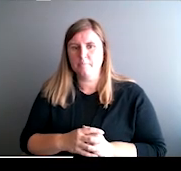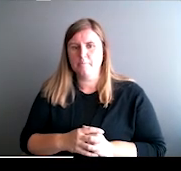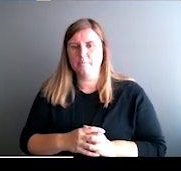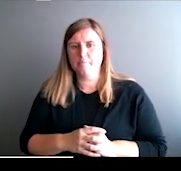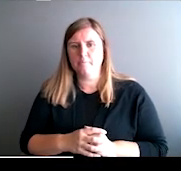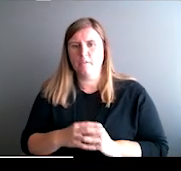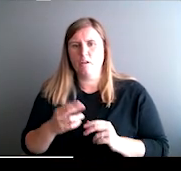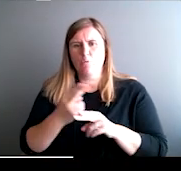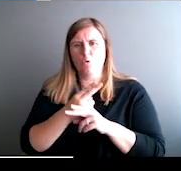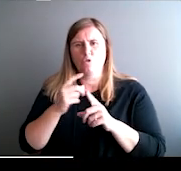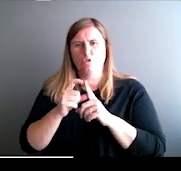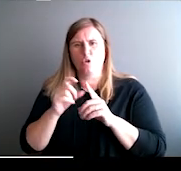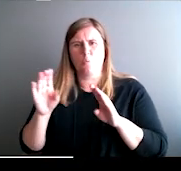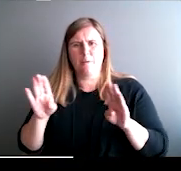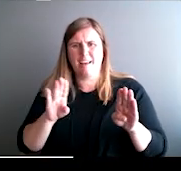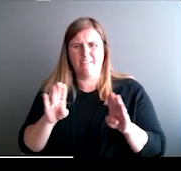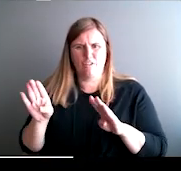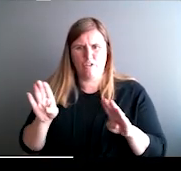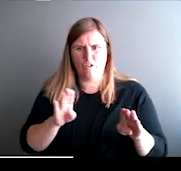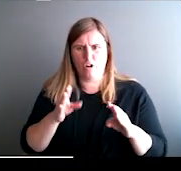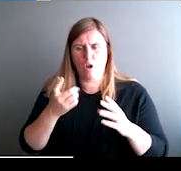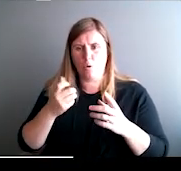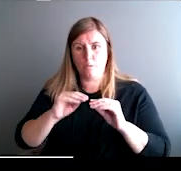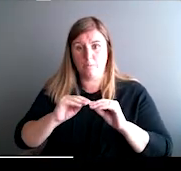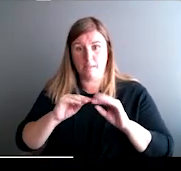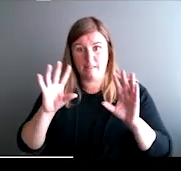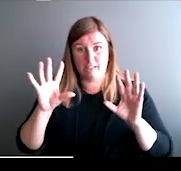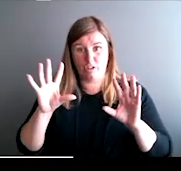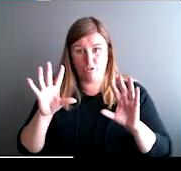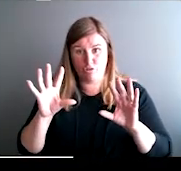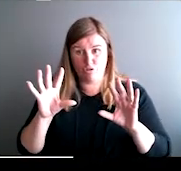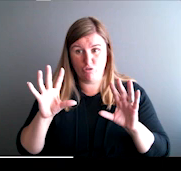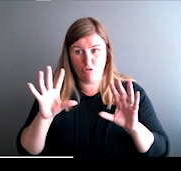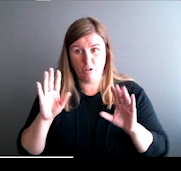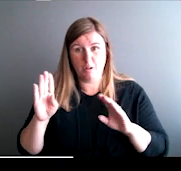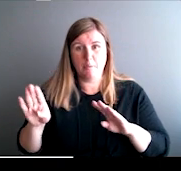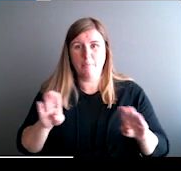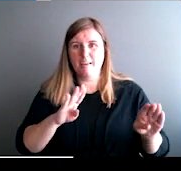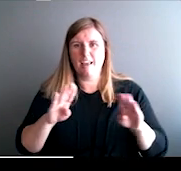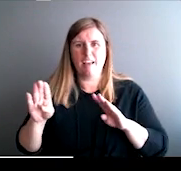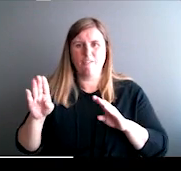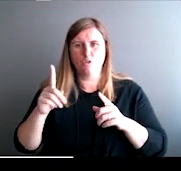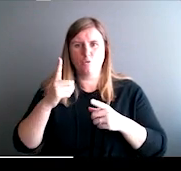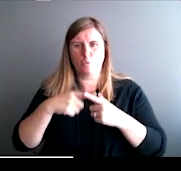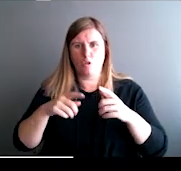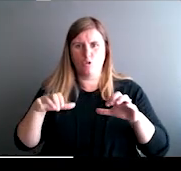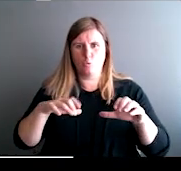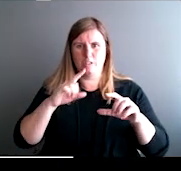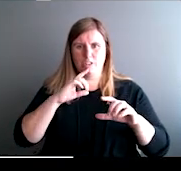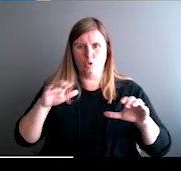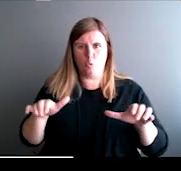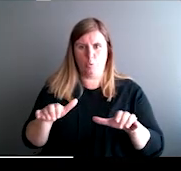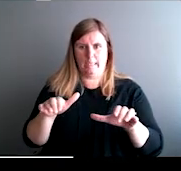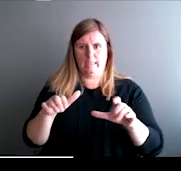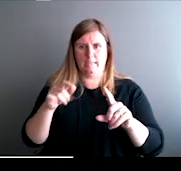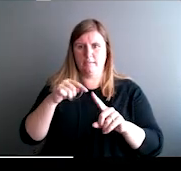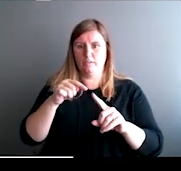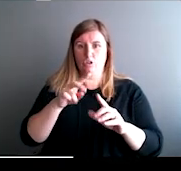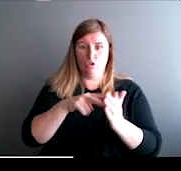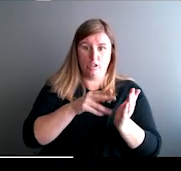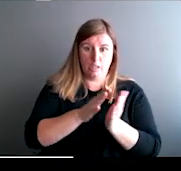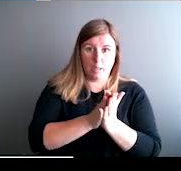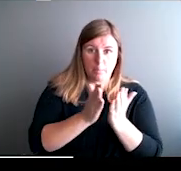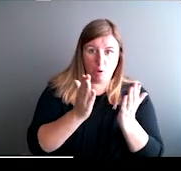I'm using the term behavior here. I do want to be clear. Behavior is just what the student does, whether it's reading a